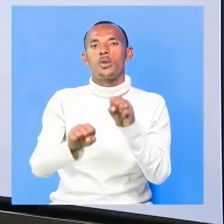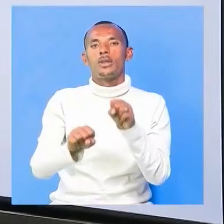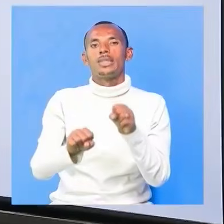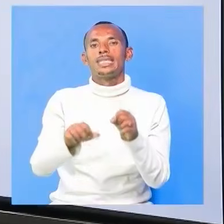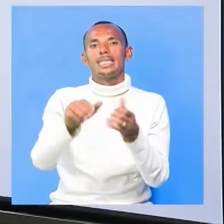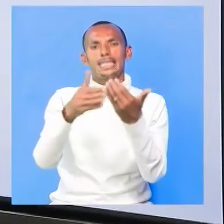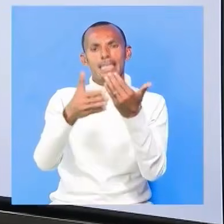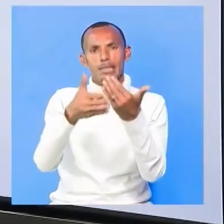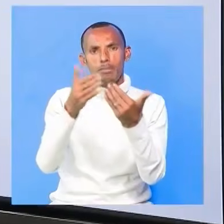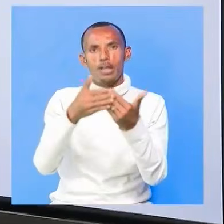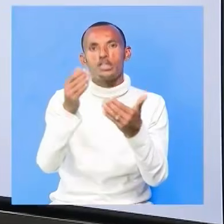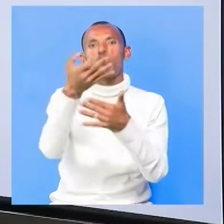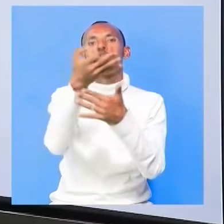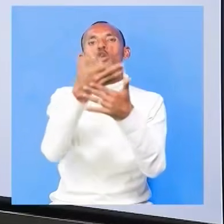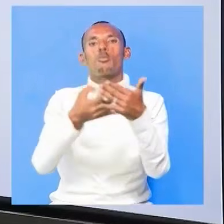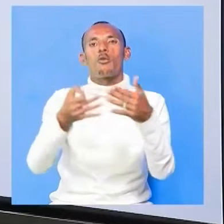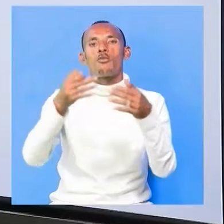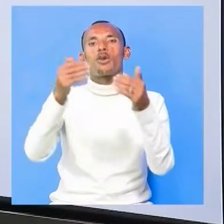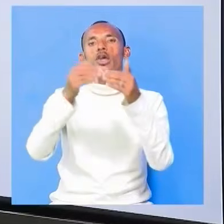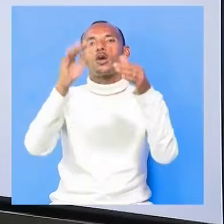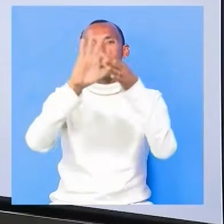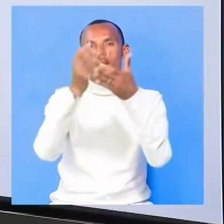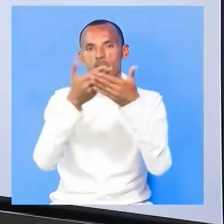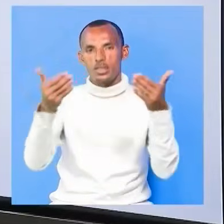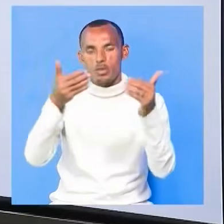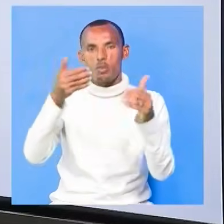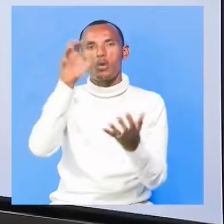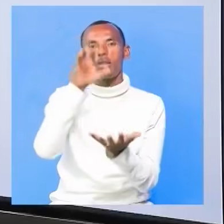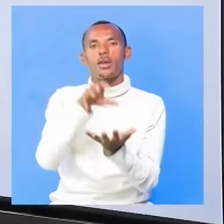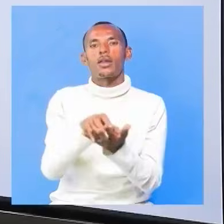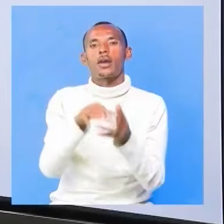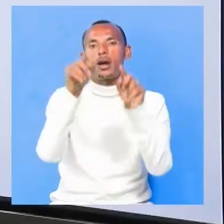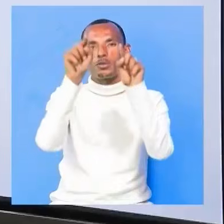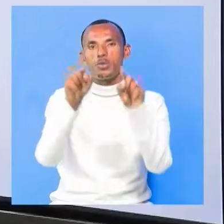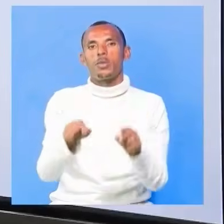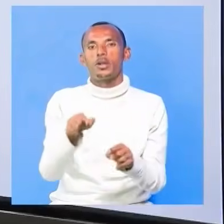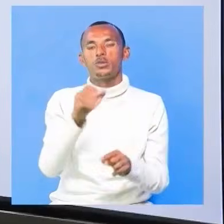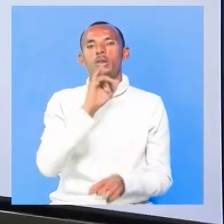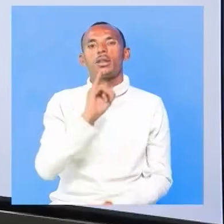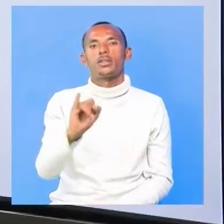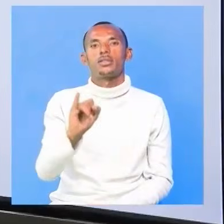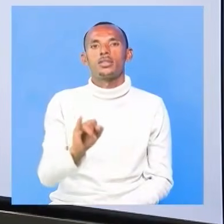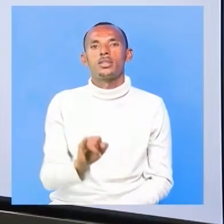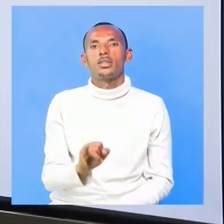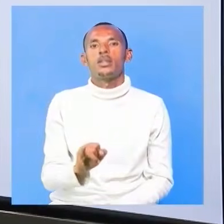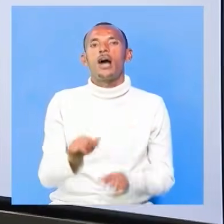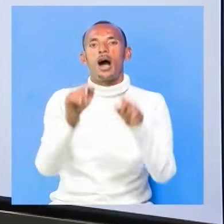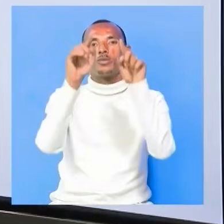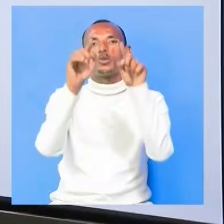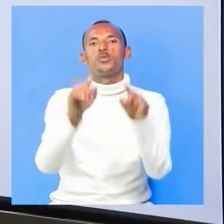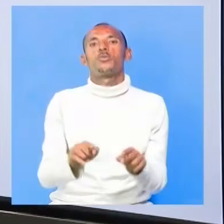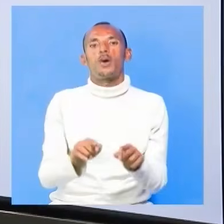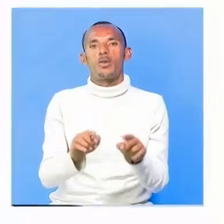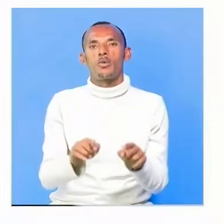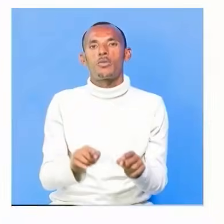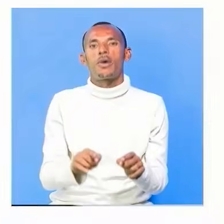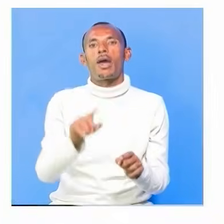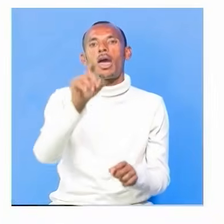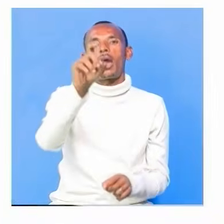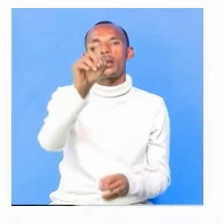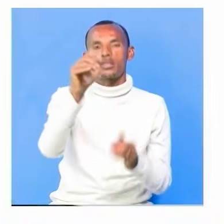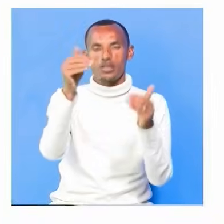So the simplest form of equations containing absolute value is absolute value